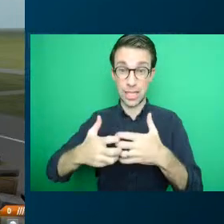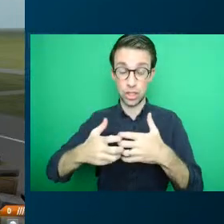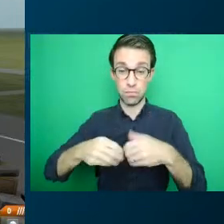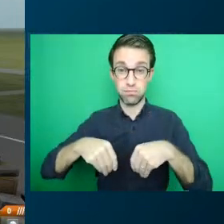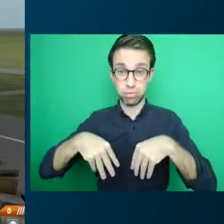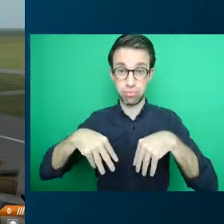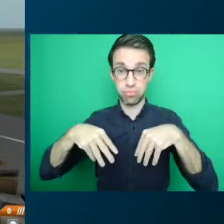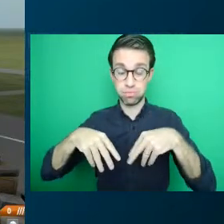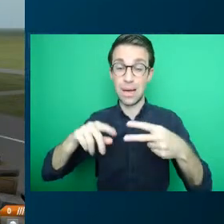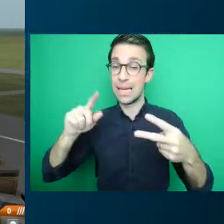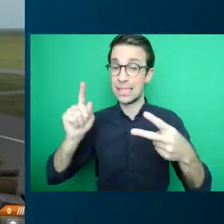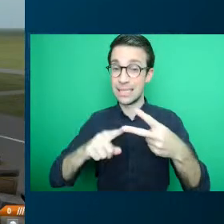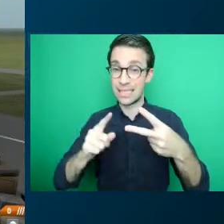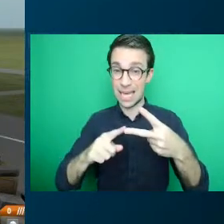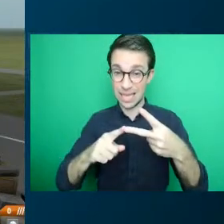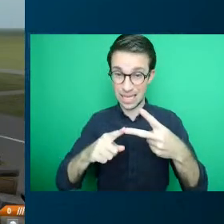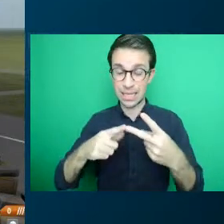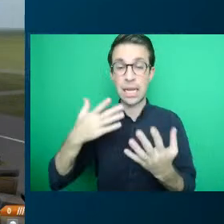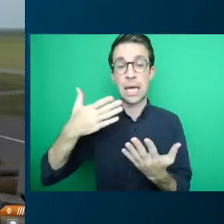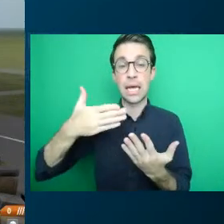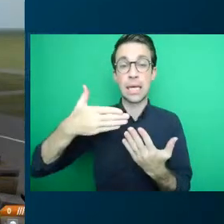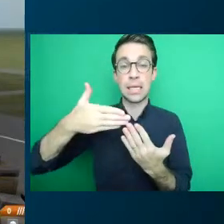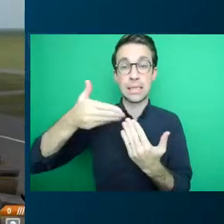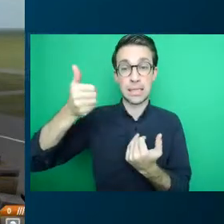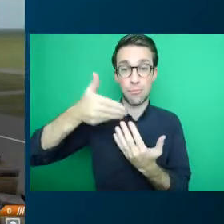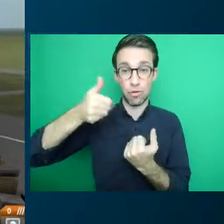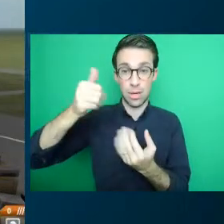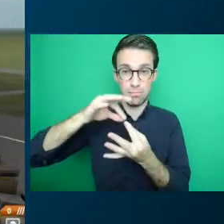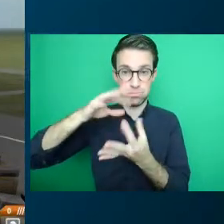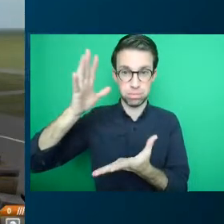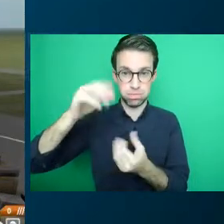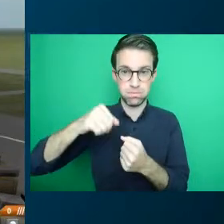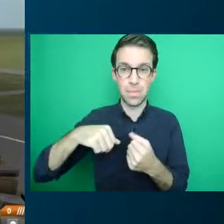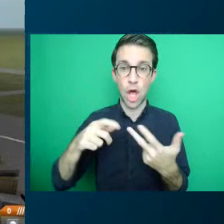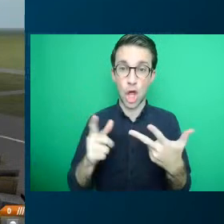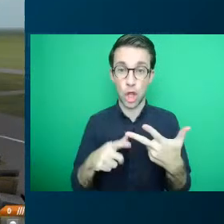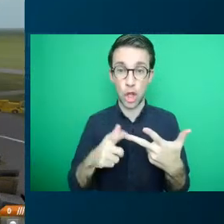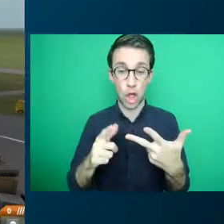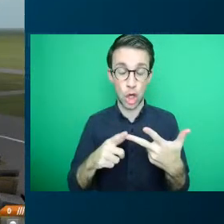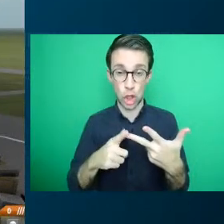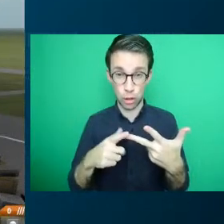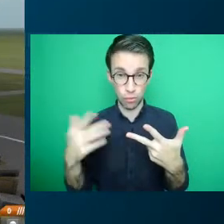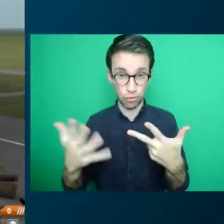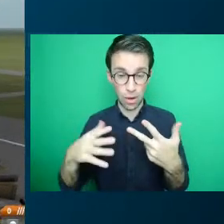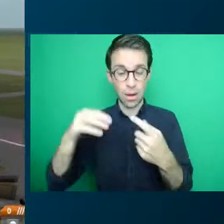second thing I want to have happen is separate the engine and the fuel tank from the capsule. And the third thing I want to have happen